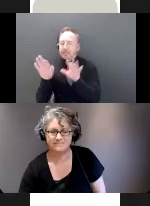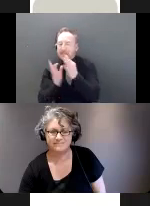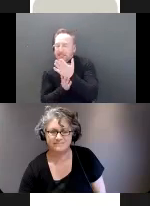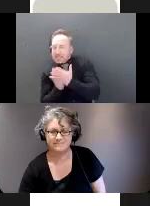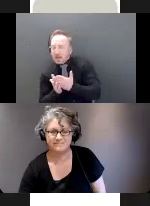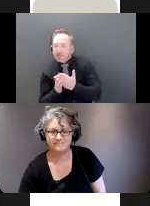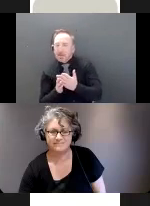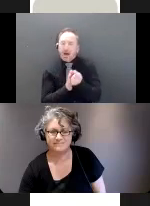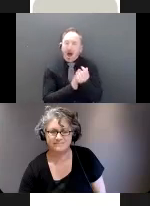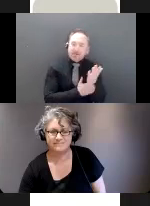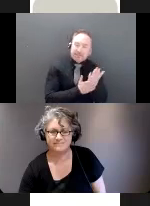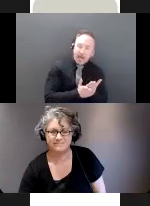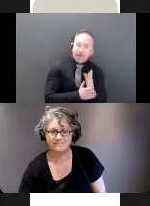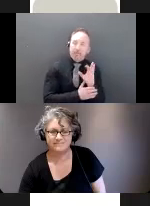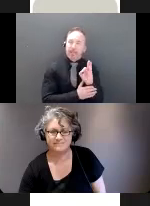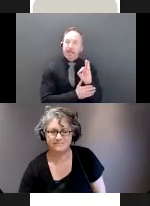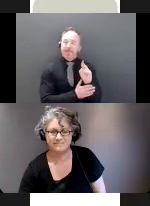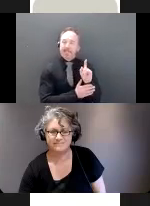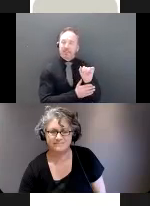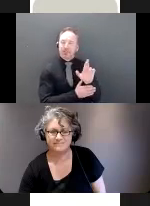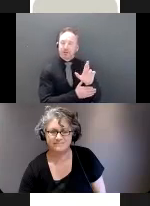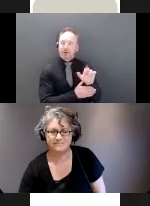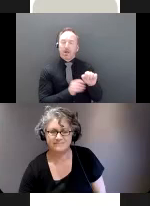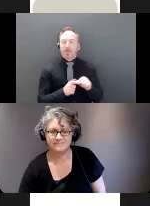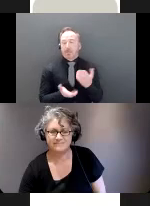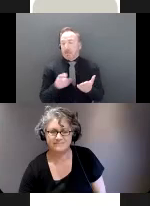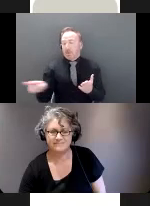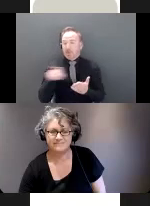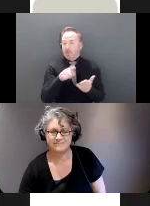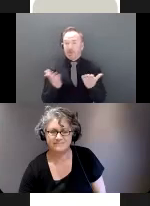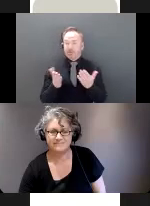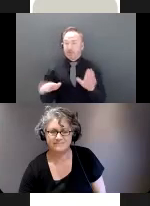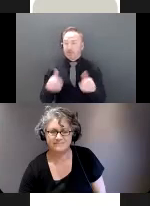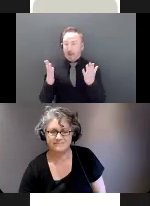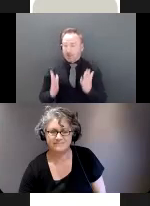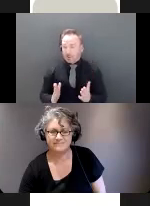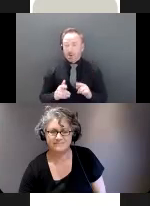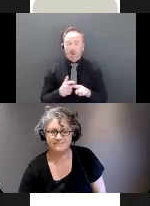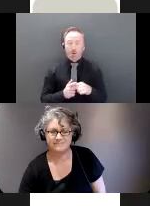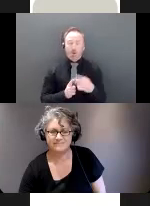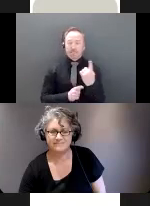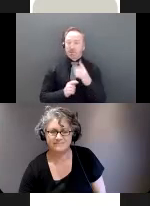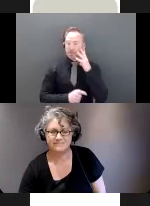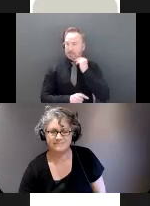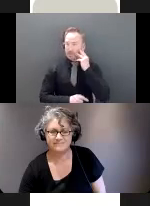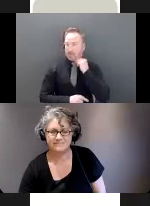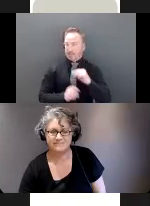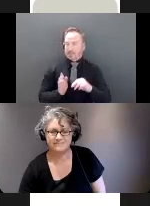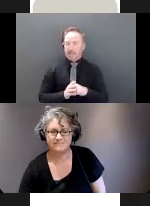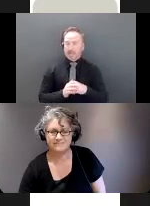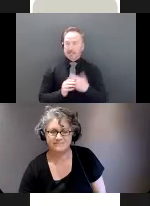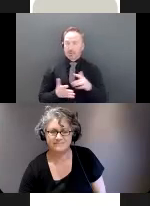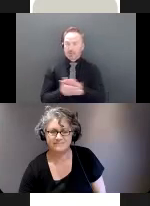older woman, or perhaps you're a service provider, or perhaps you are someone experiencing violence who's seeking